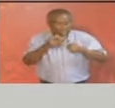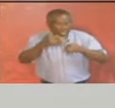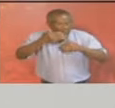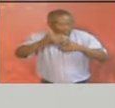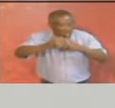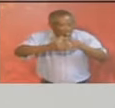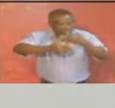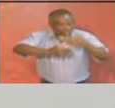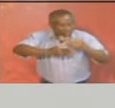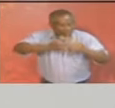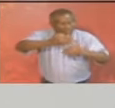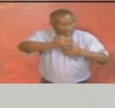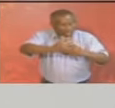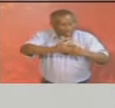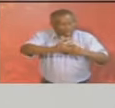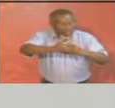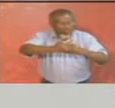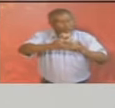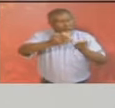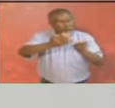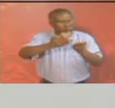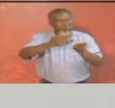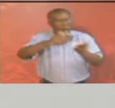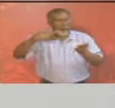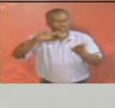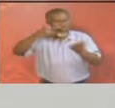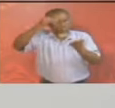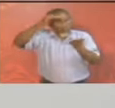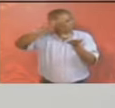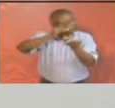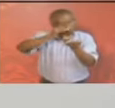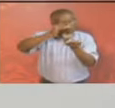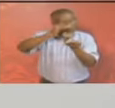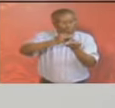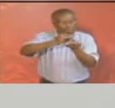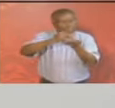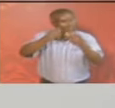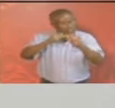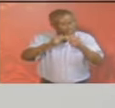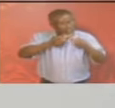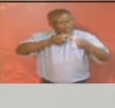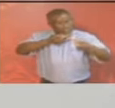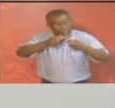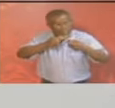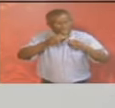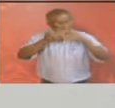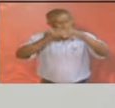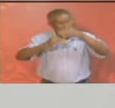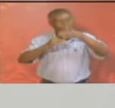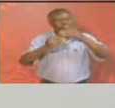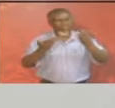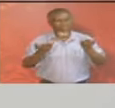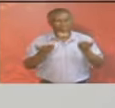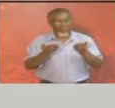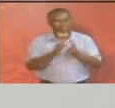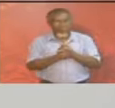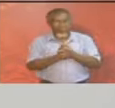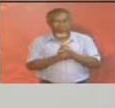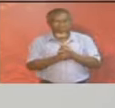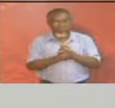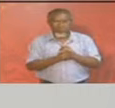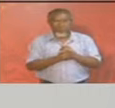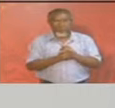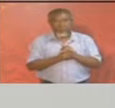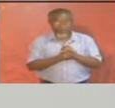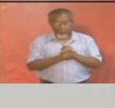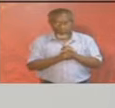of reducing risk, in terms of managing the risk of introduction of variants, managing the risk of introduction of large numbers of positives,